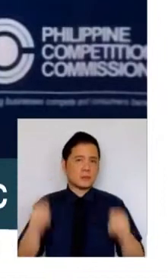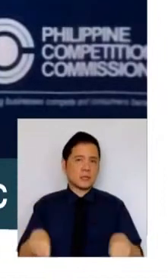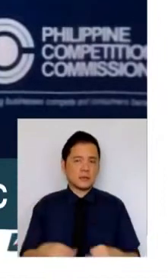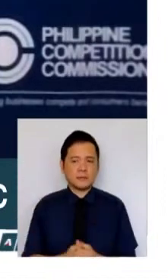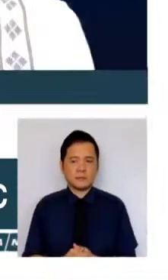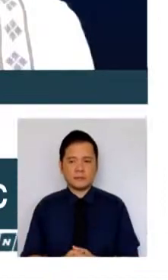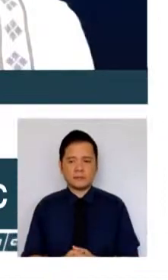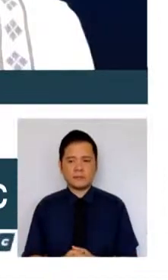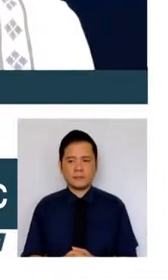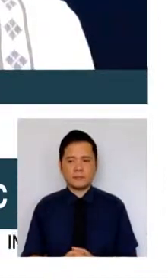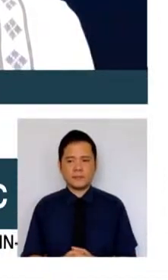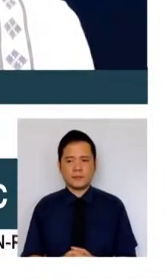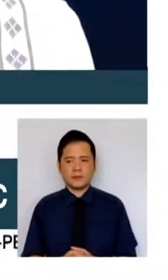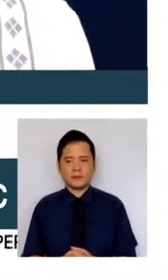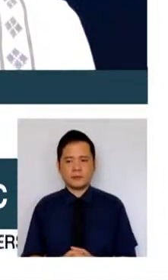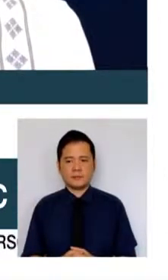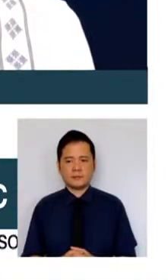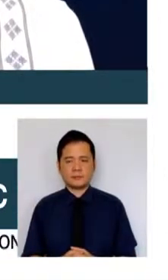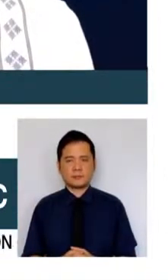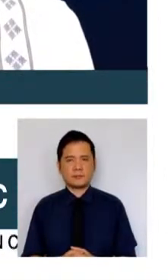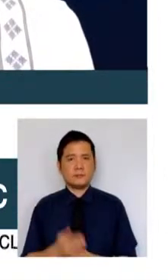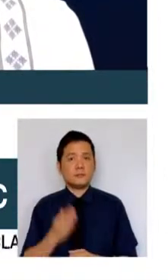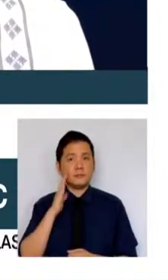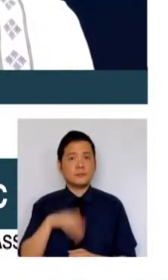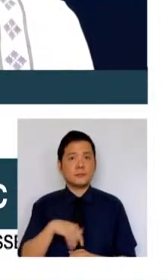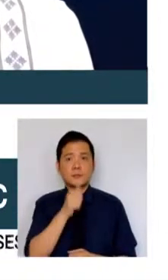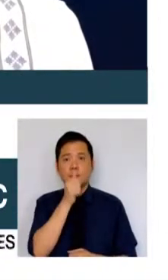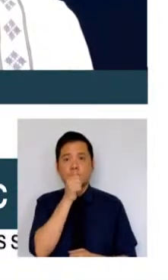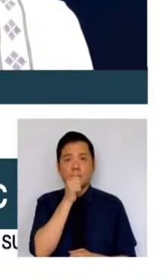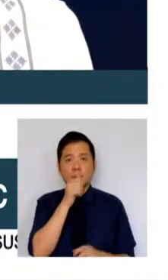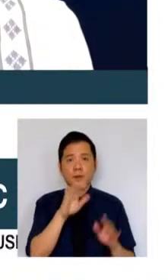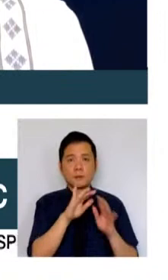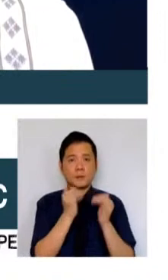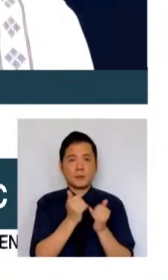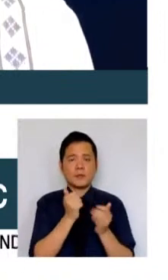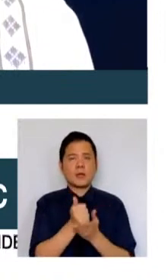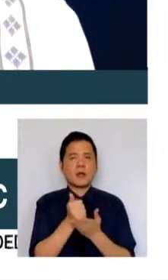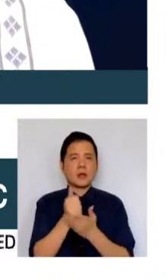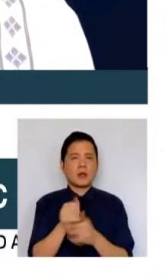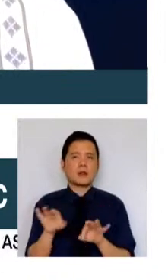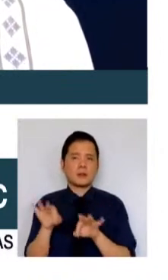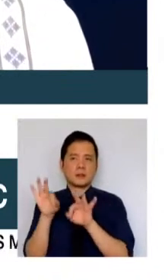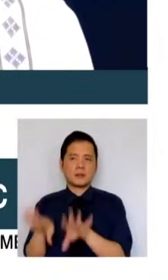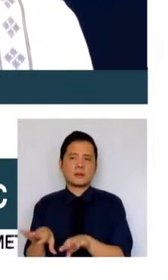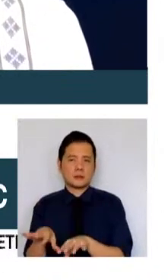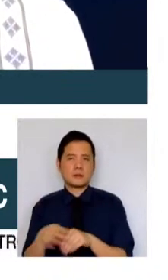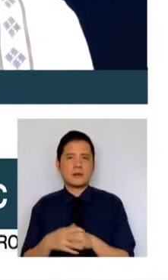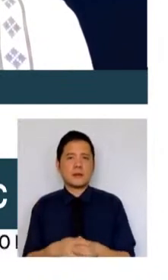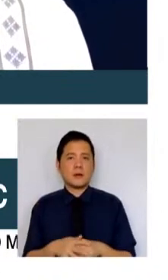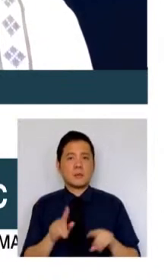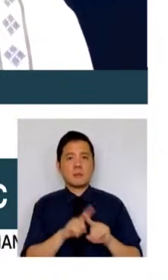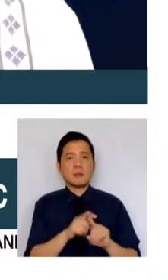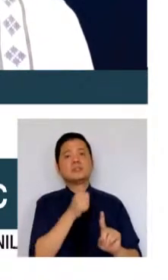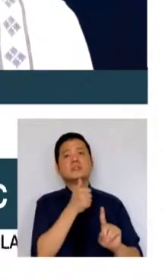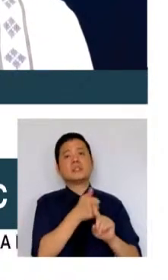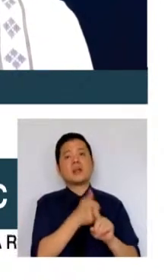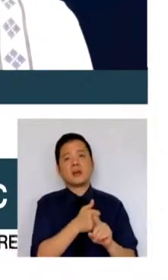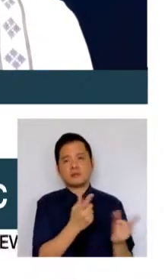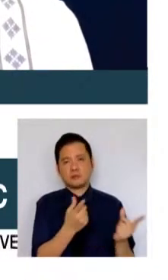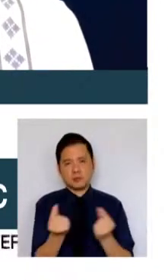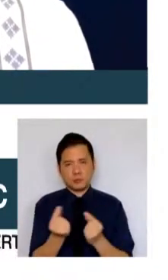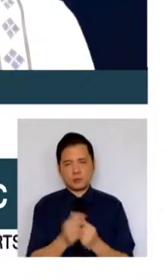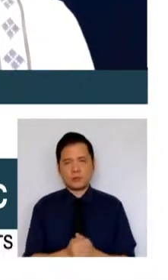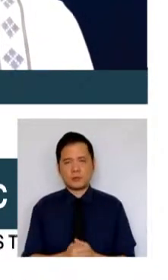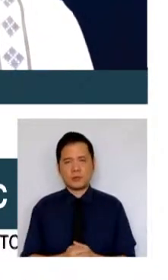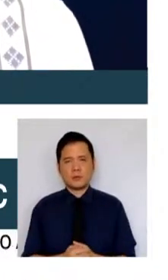do know that the private sector has been very, very helpful throughout this pandemic, but it was largely because of their own initiative. What about